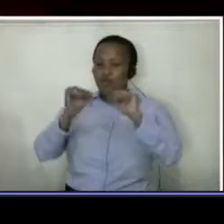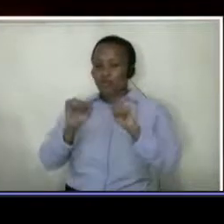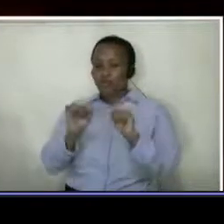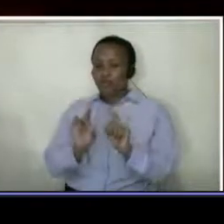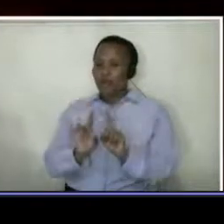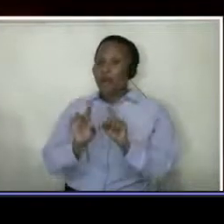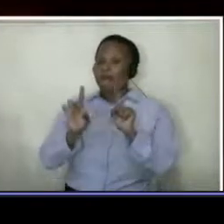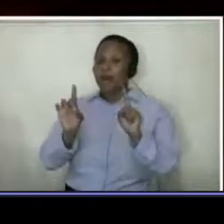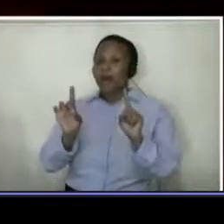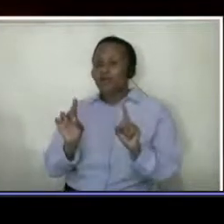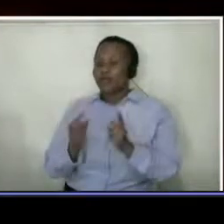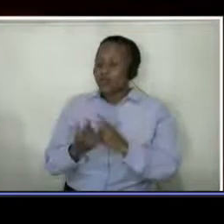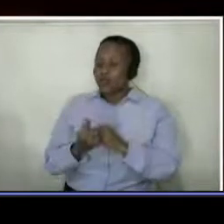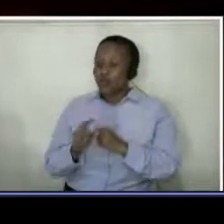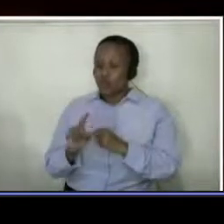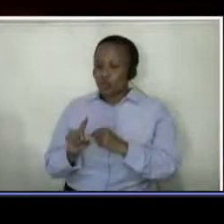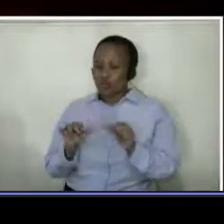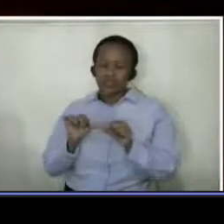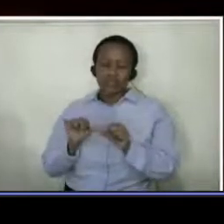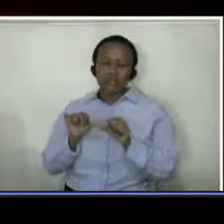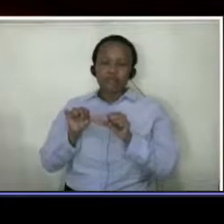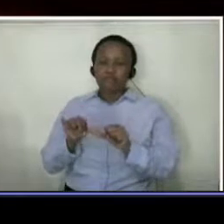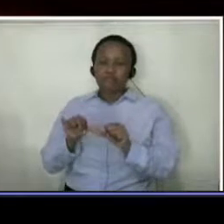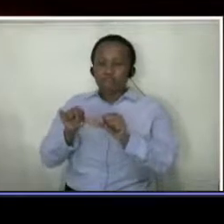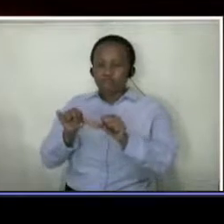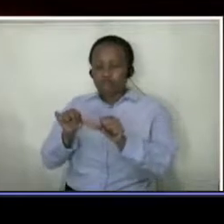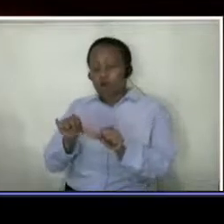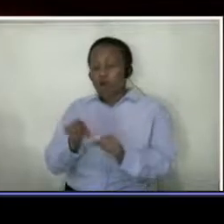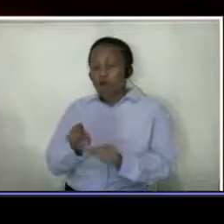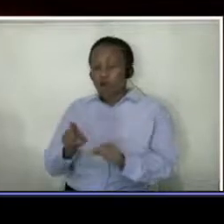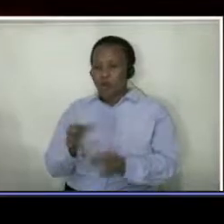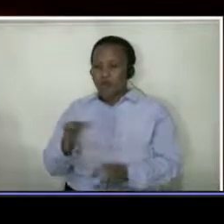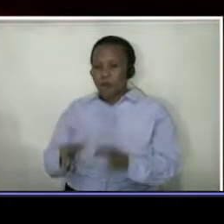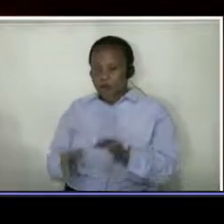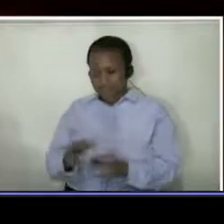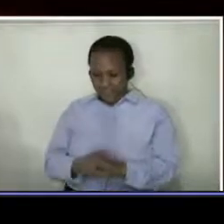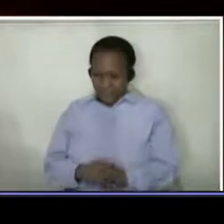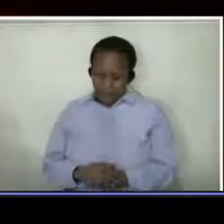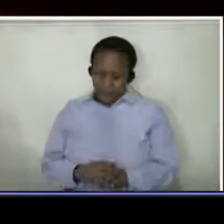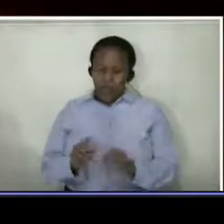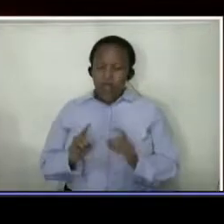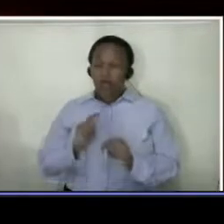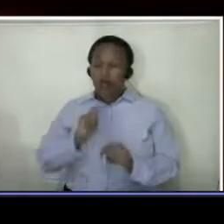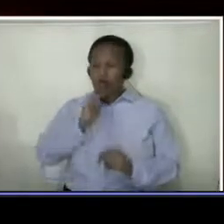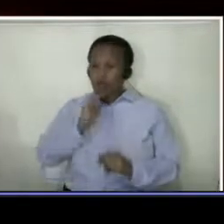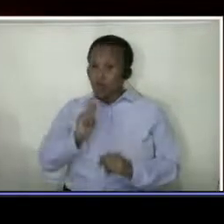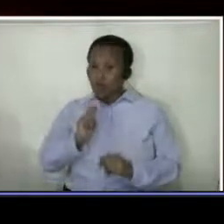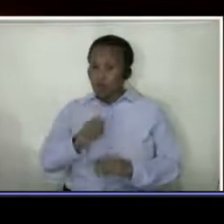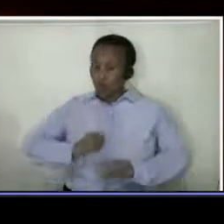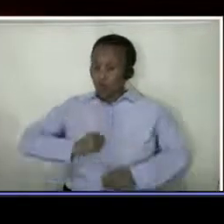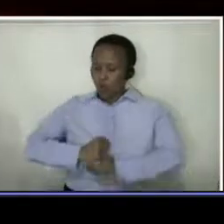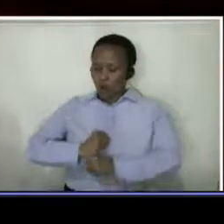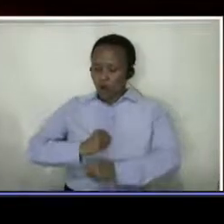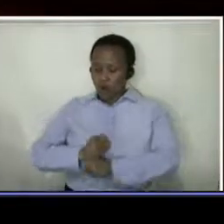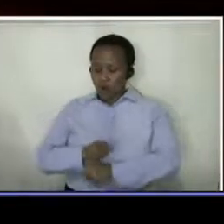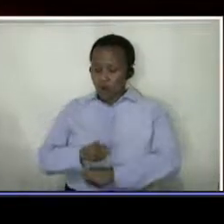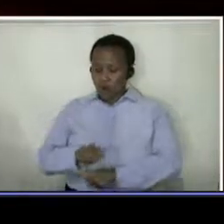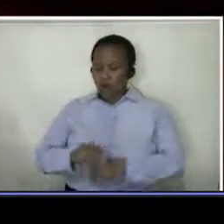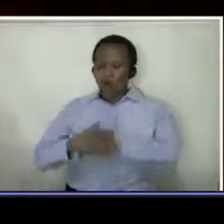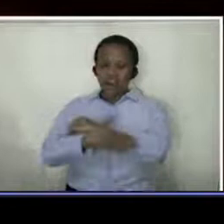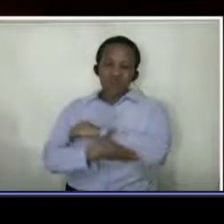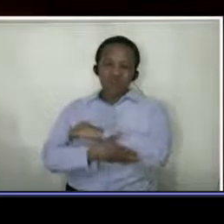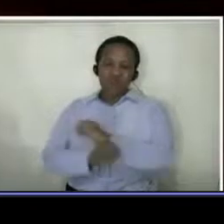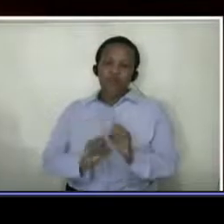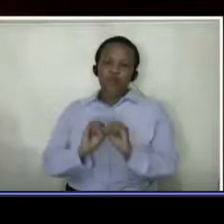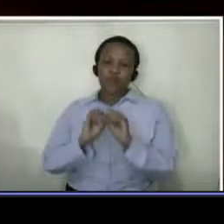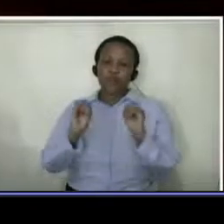political agendas. These coalition governments are definitely not working in this country. Pierre Defosse, on his